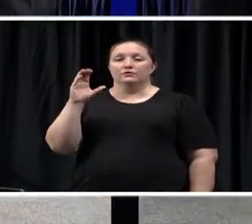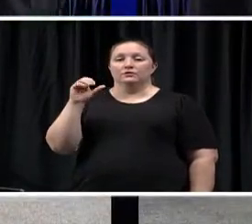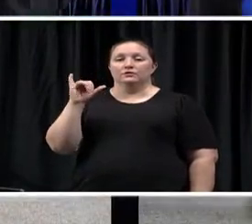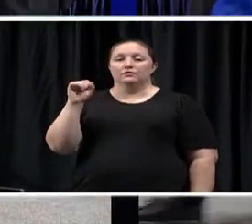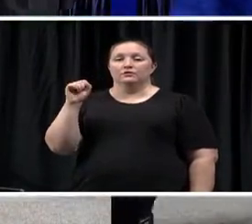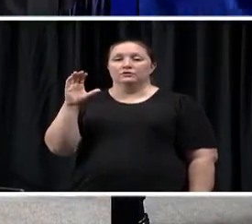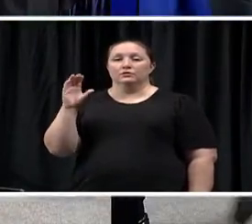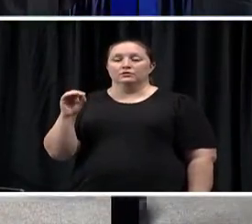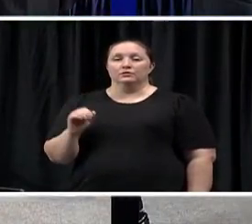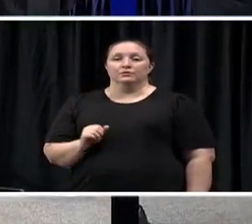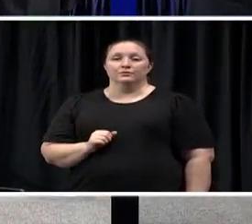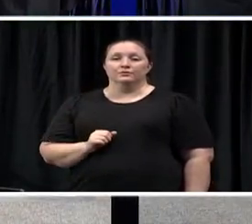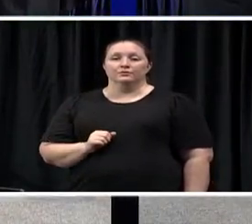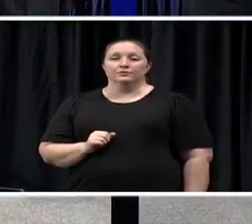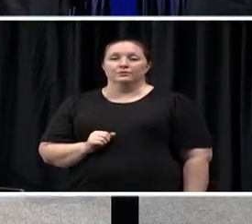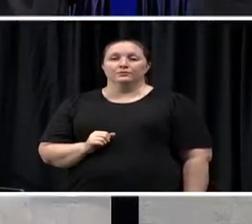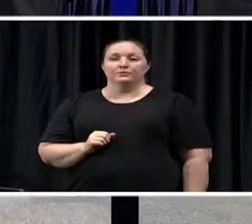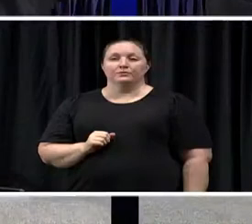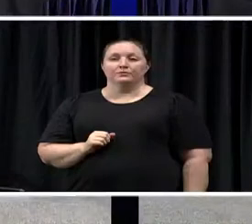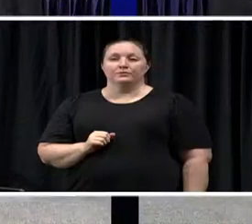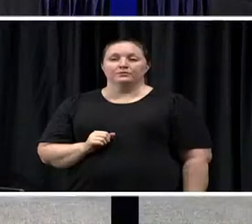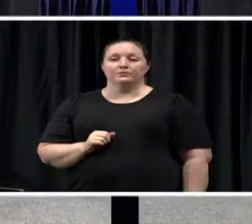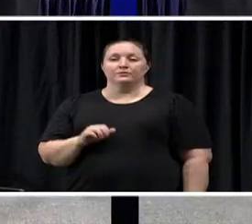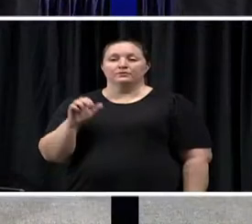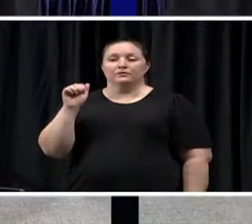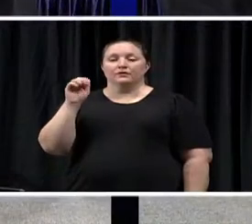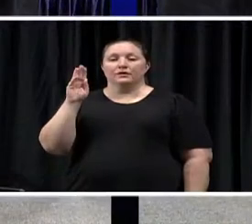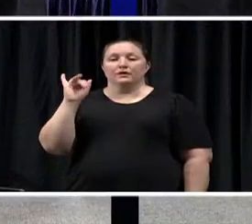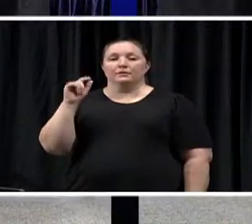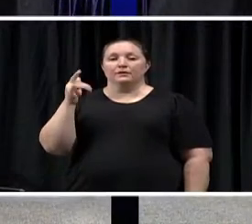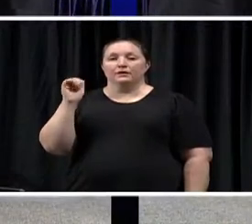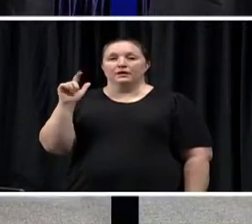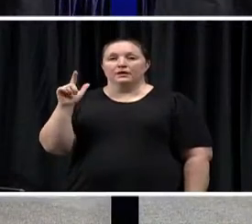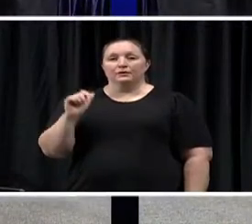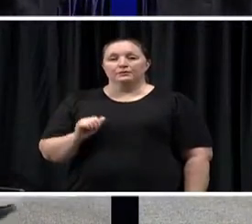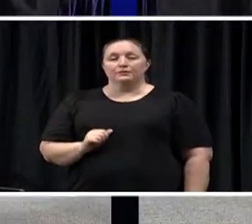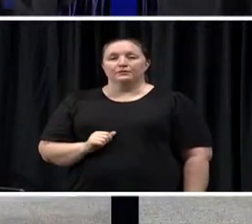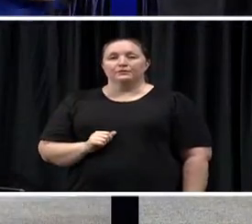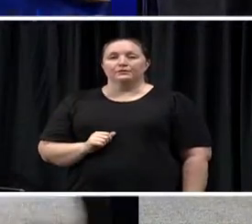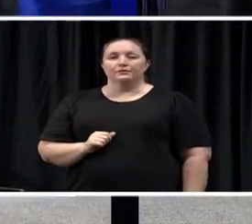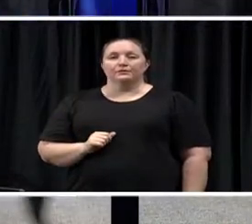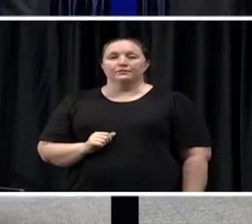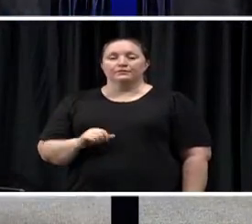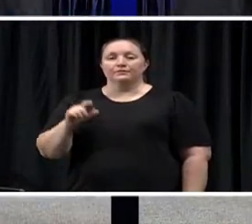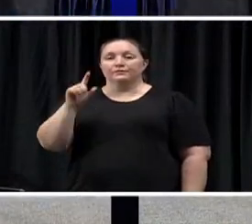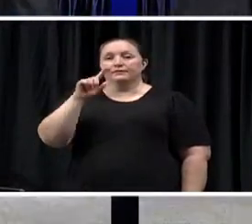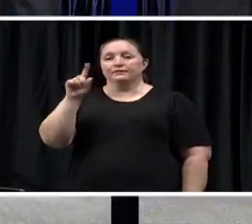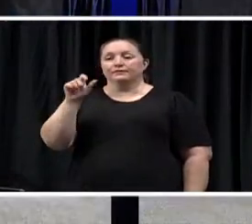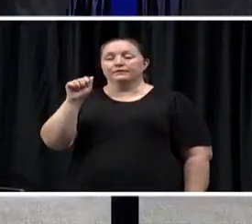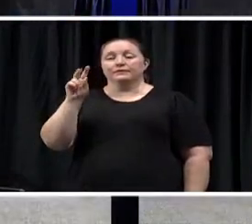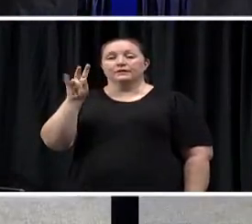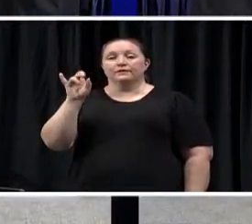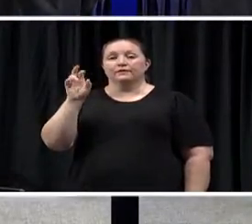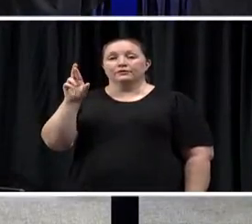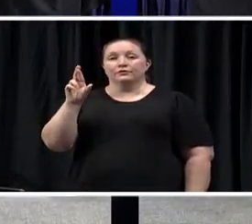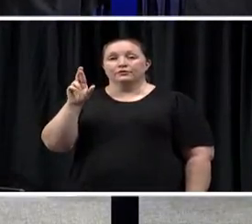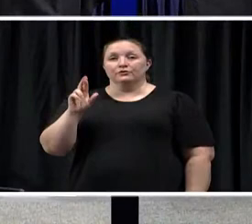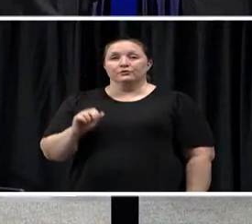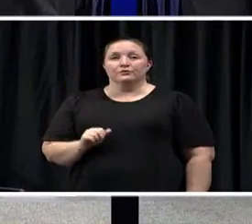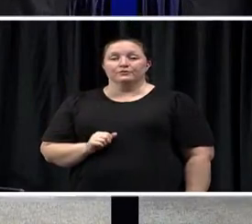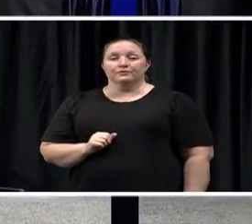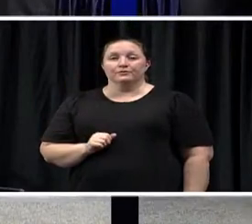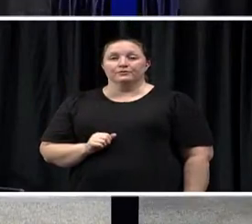Javier Romero Aguirre. Abigail Thompson Rogers. Xavier Andrew